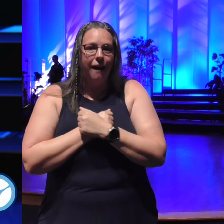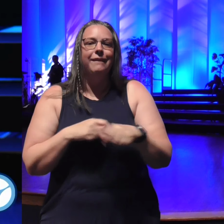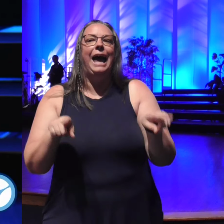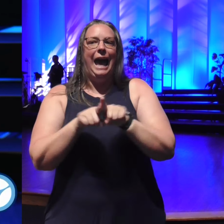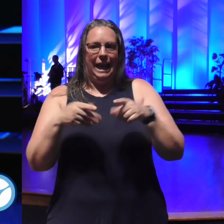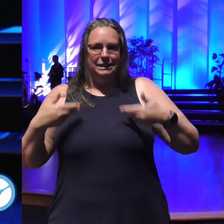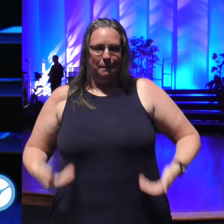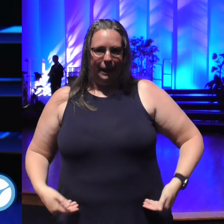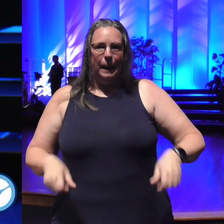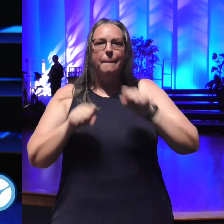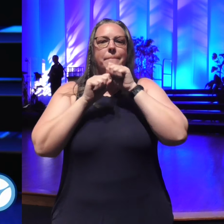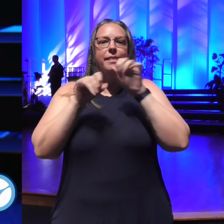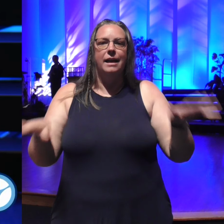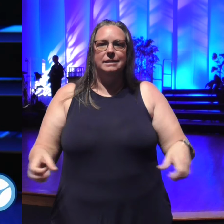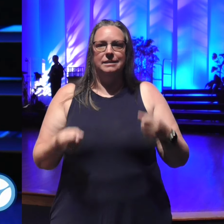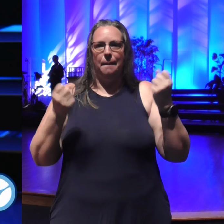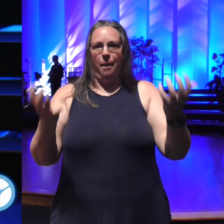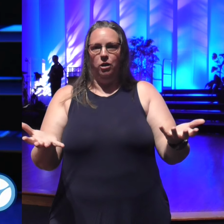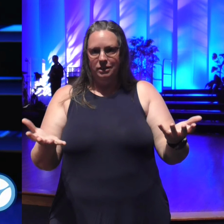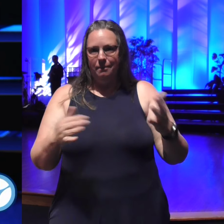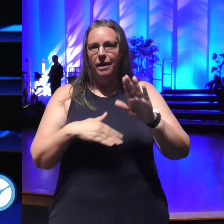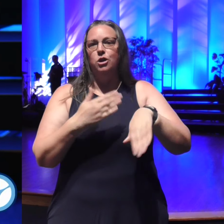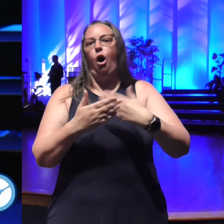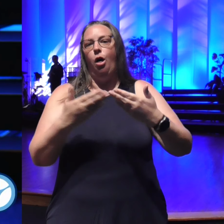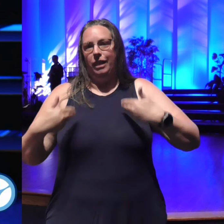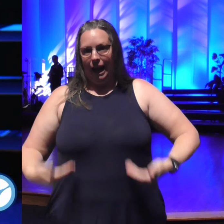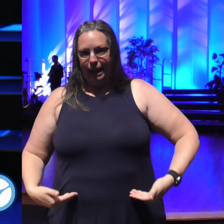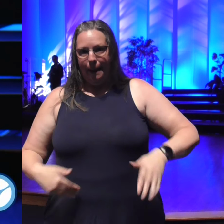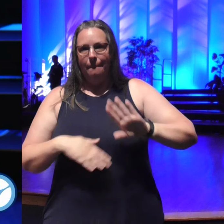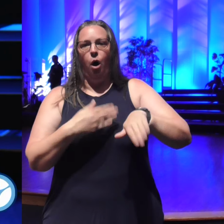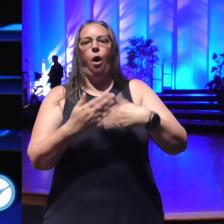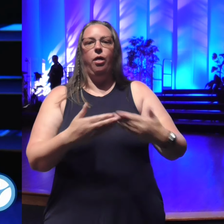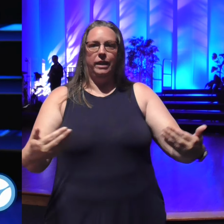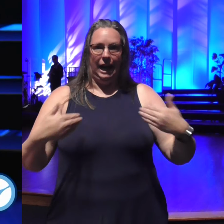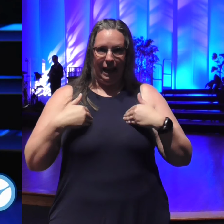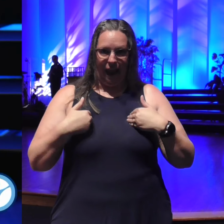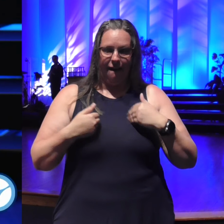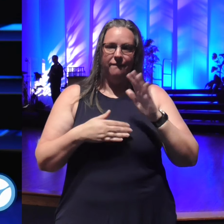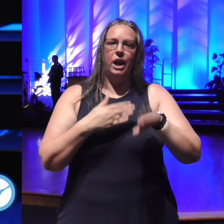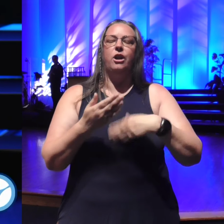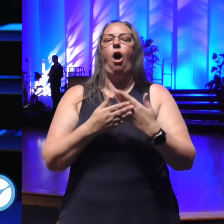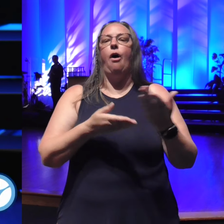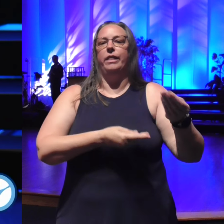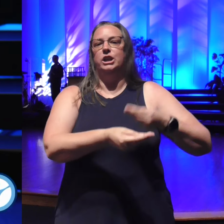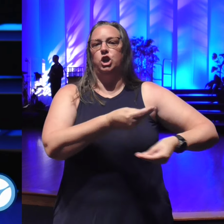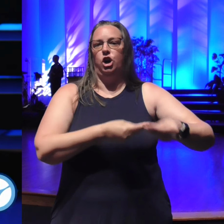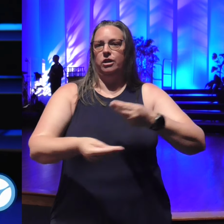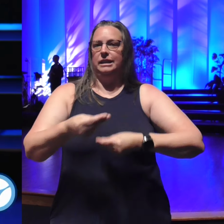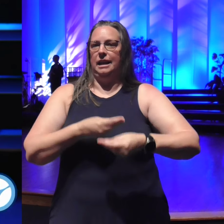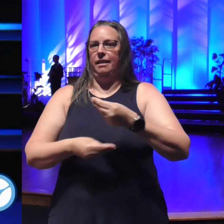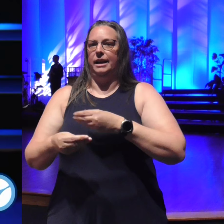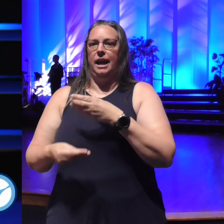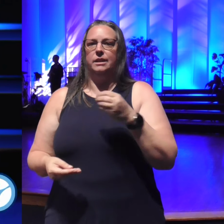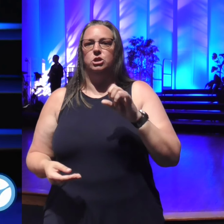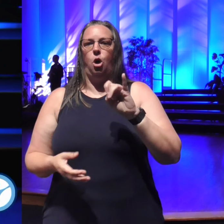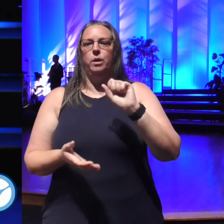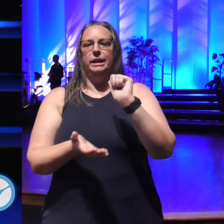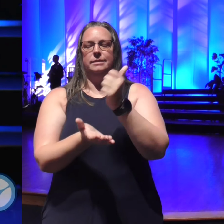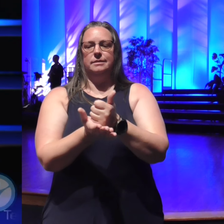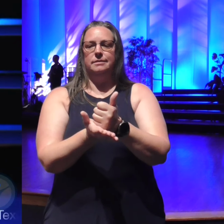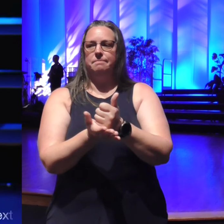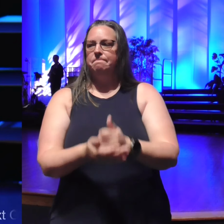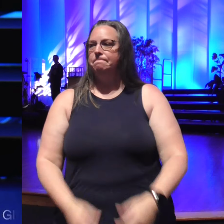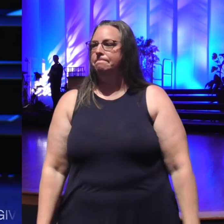me, blesses and multiplies all that I am, all that I have, and all that I circulate. And so it